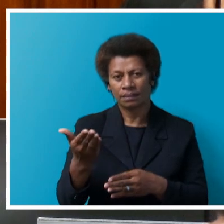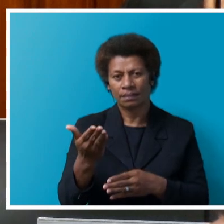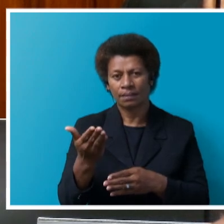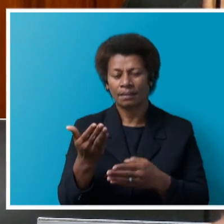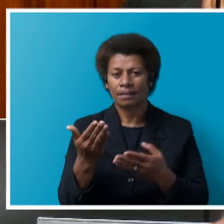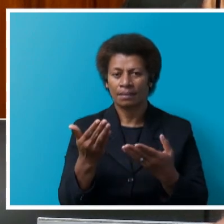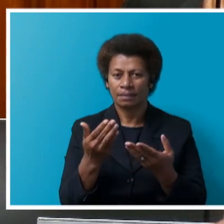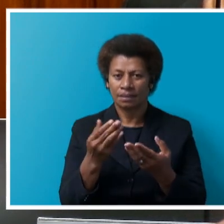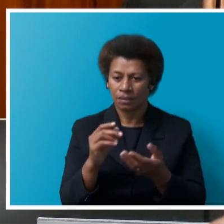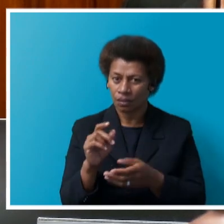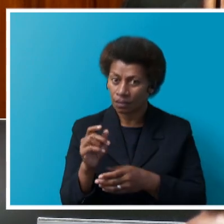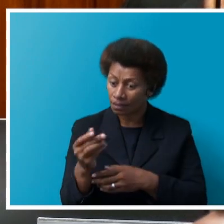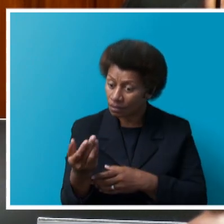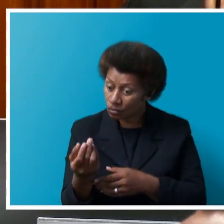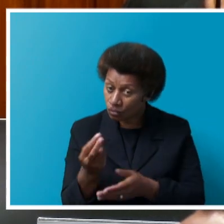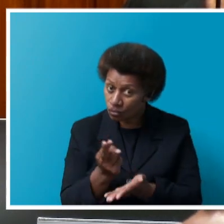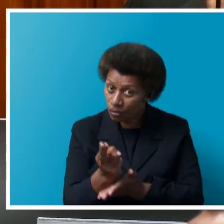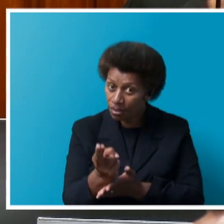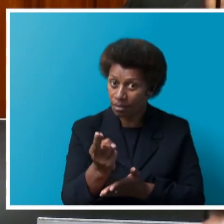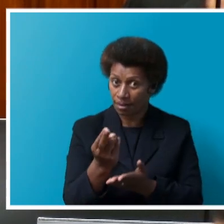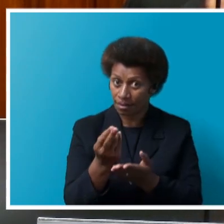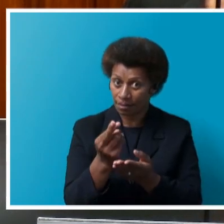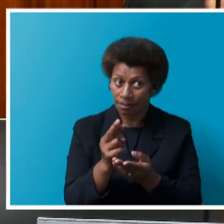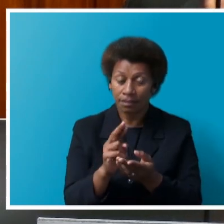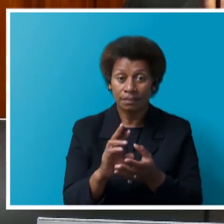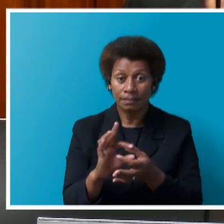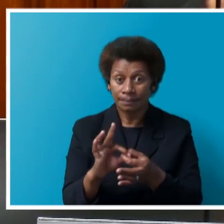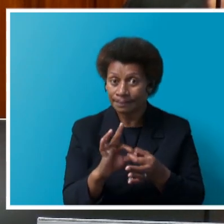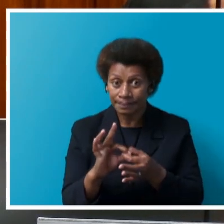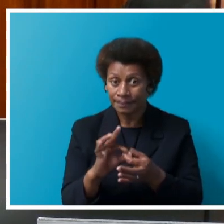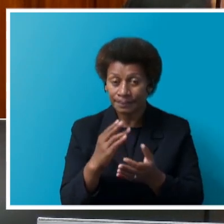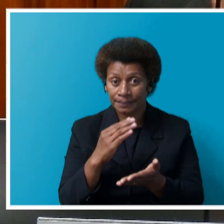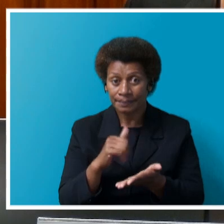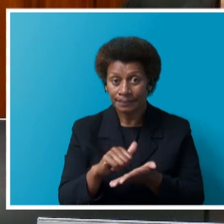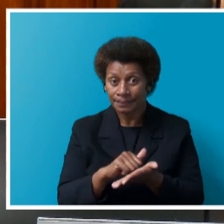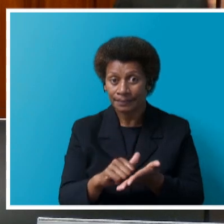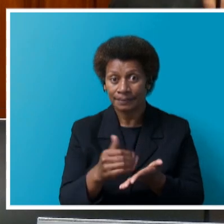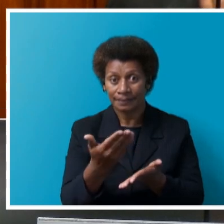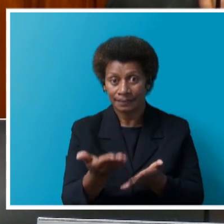Bala, the Truth and Reconciliation Commission, and the review of the 2018 Constitution.